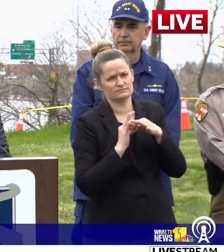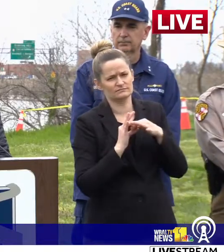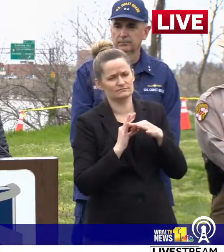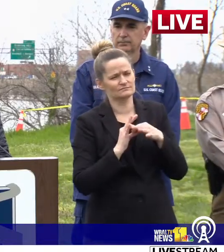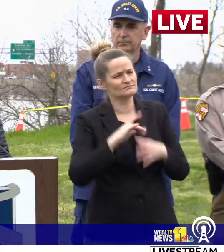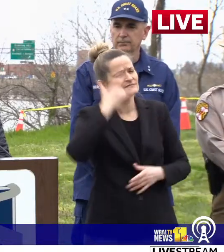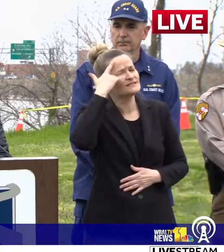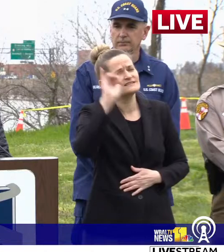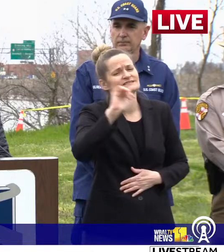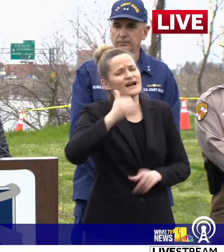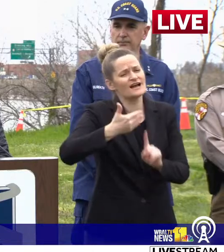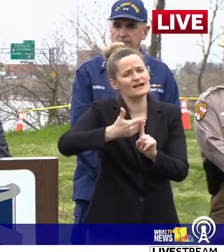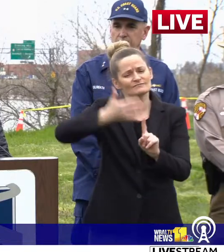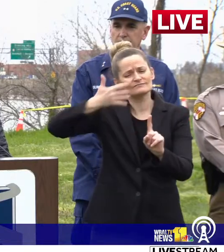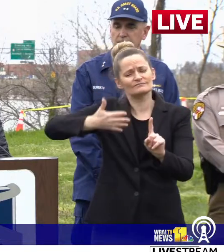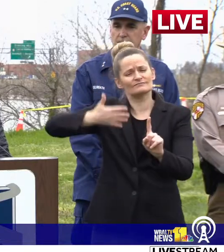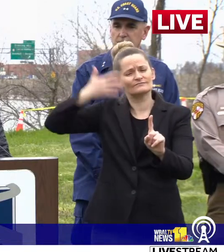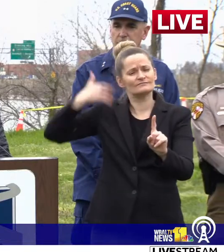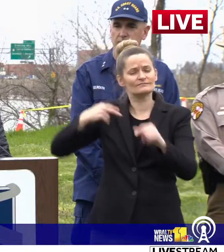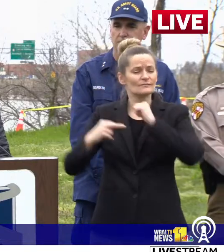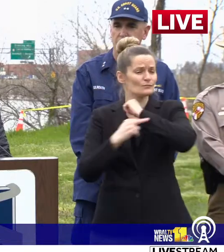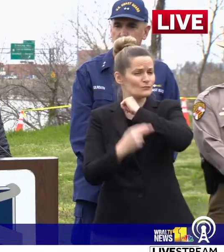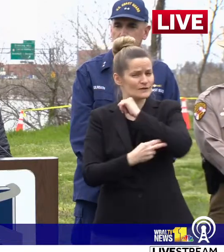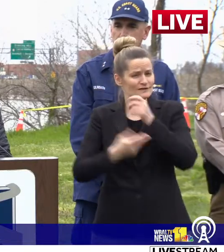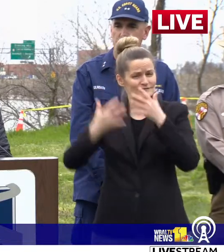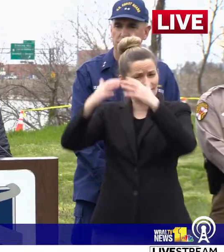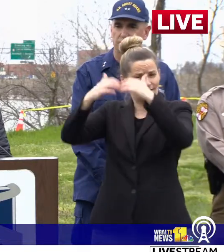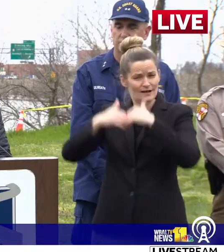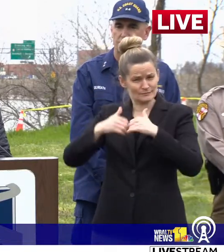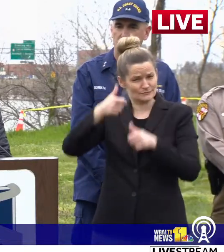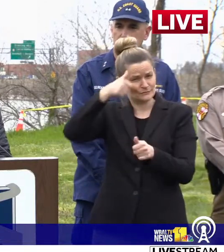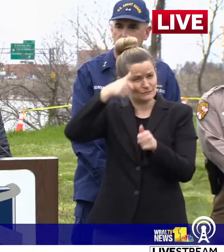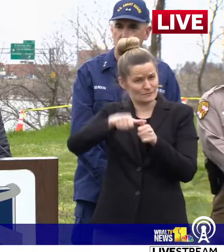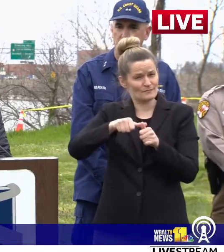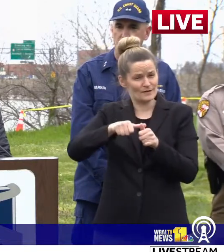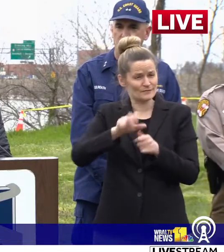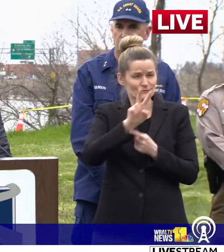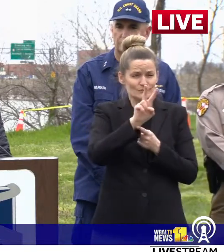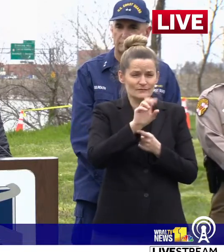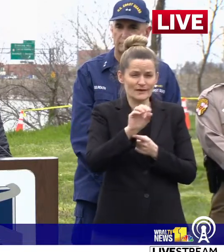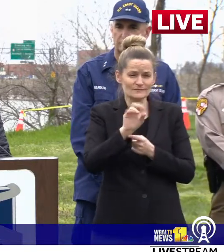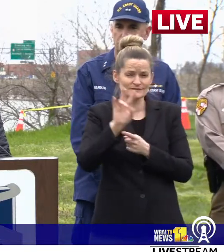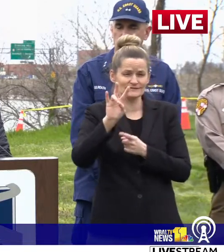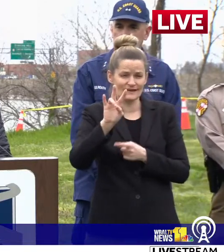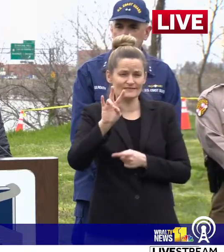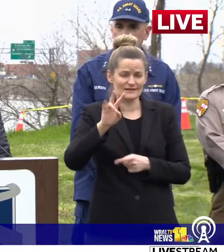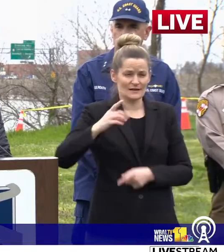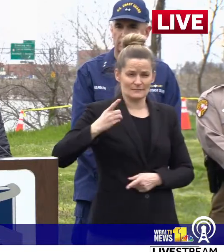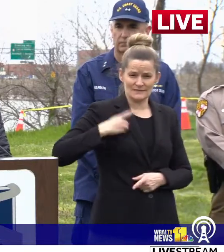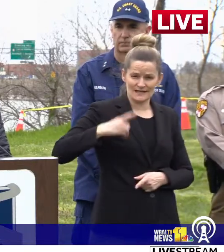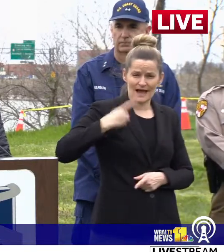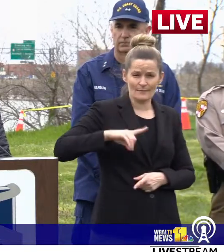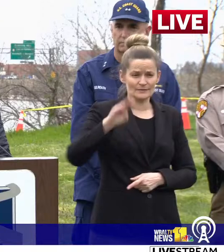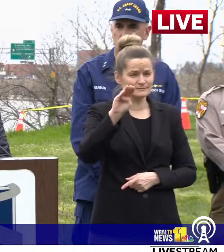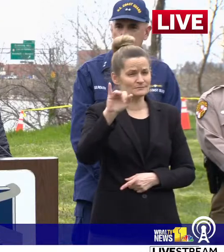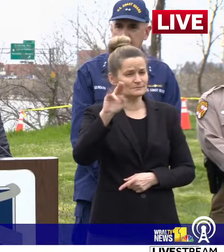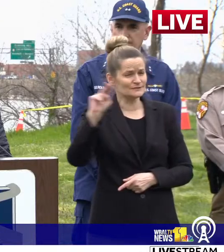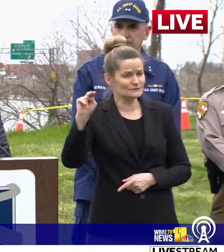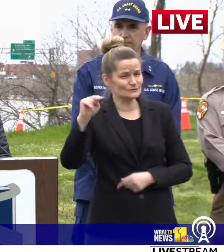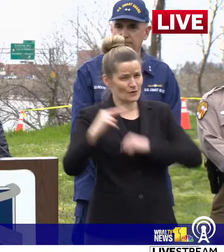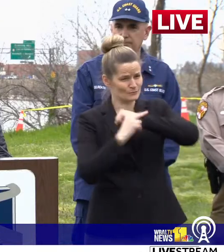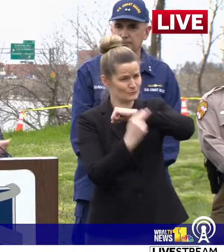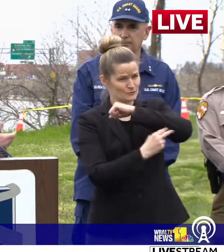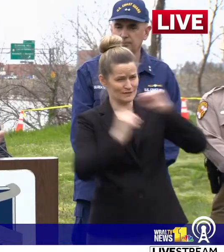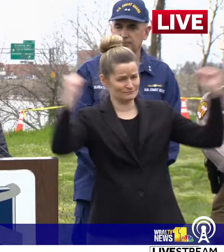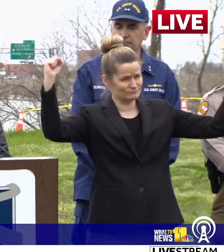collapses, for example, in Minneapolis in 2007. This is really a moment for us all to unite. I want to thank